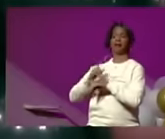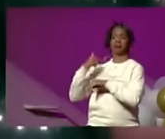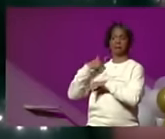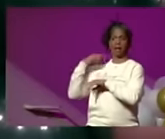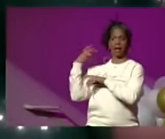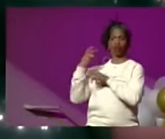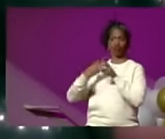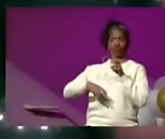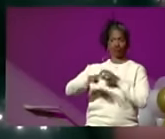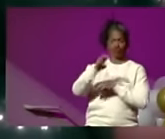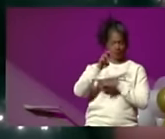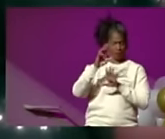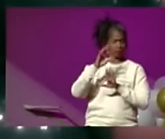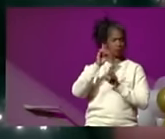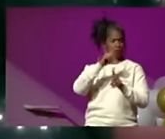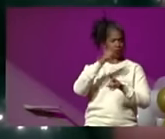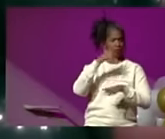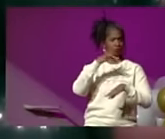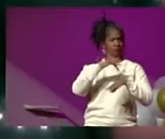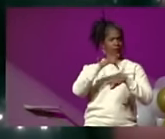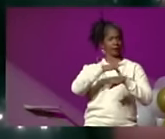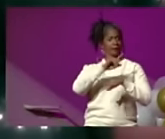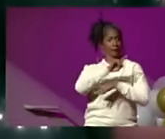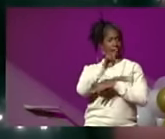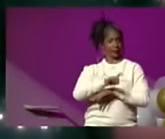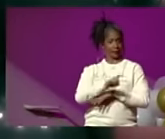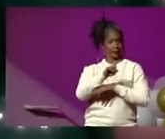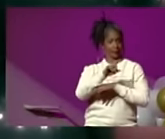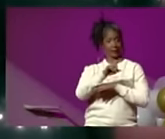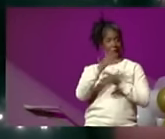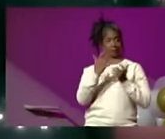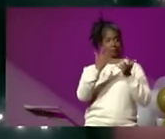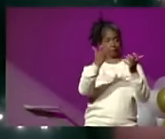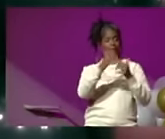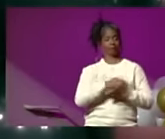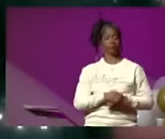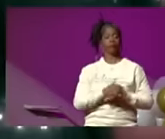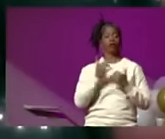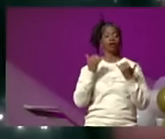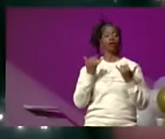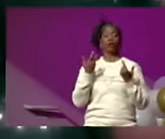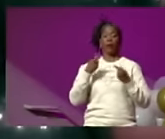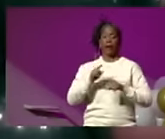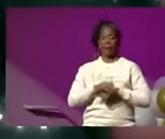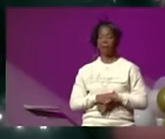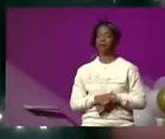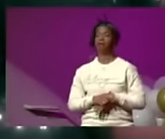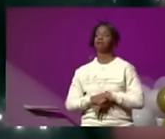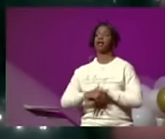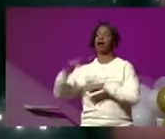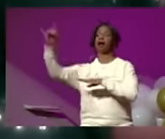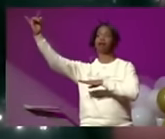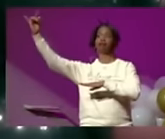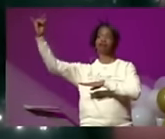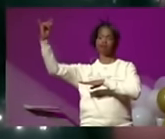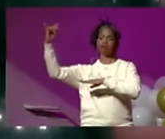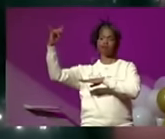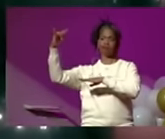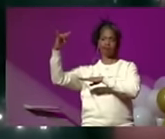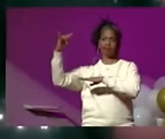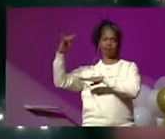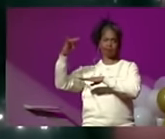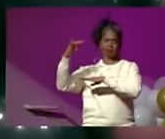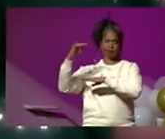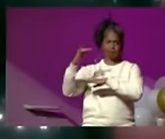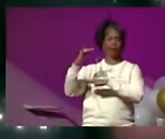the environs of Dallas and put in a holding pattern, because the weather was bad and they